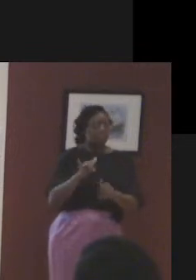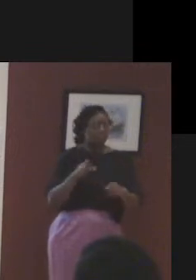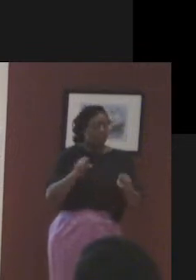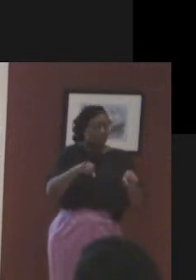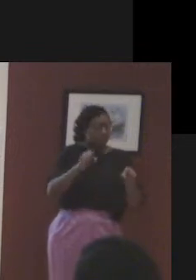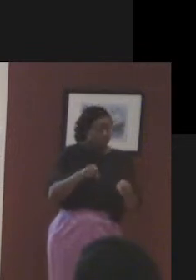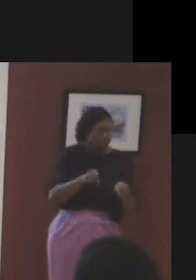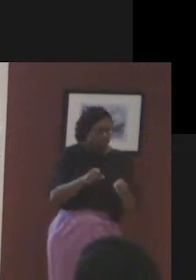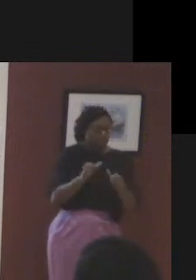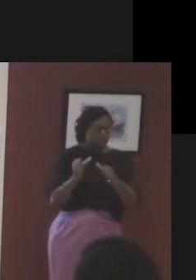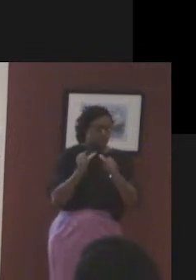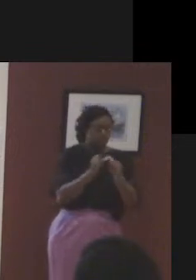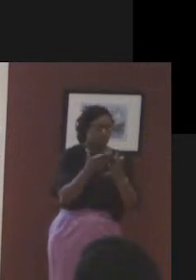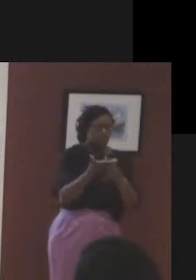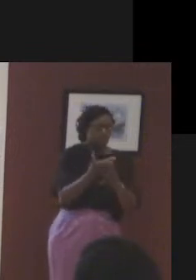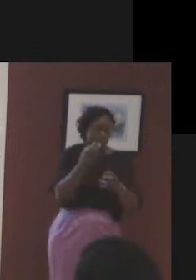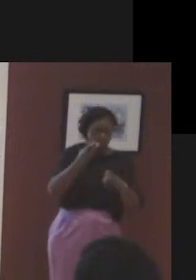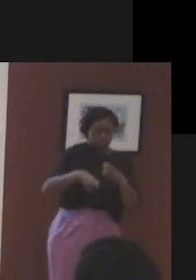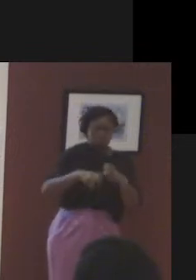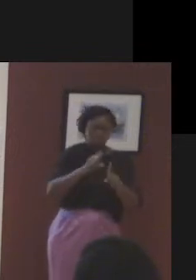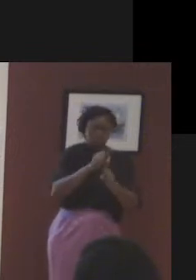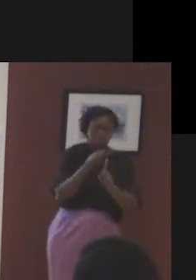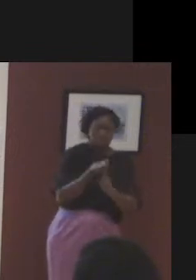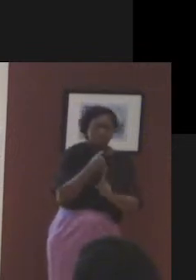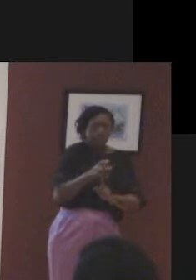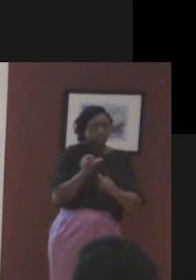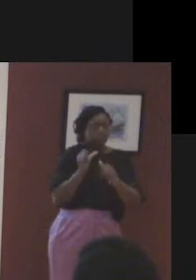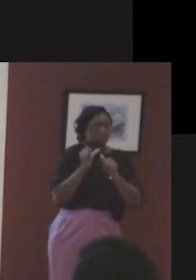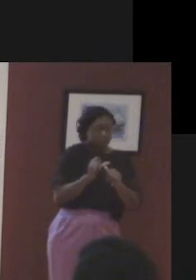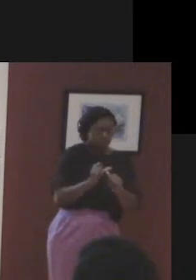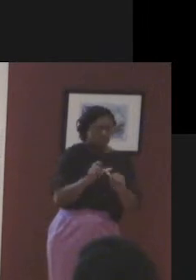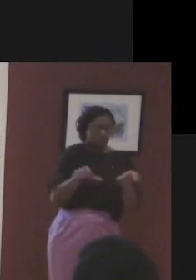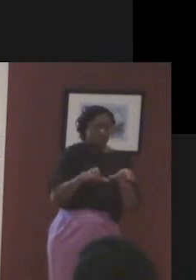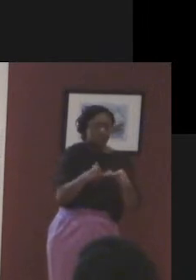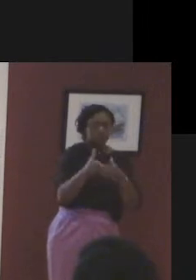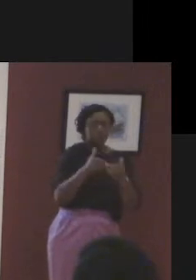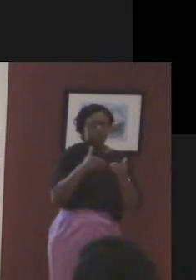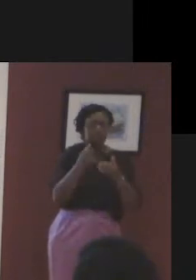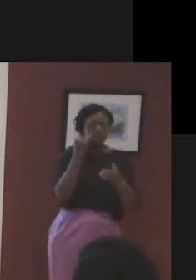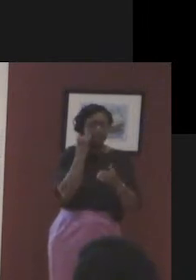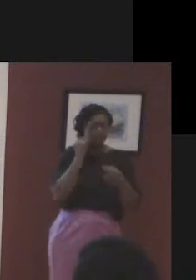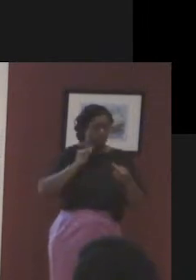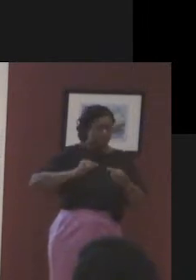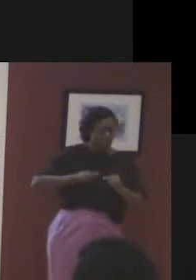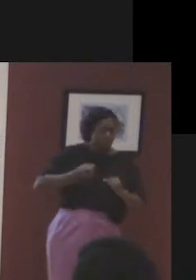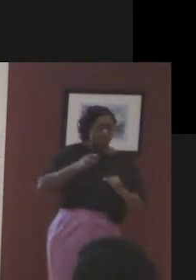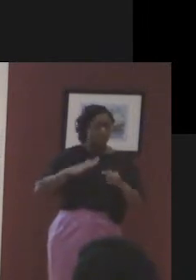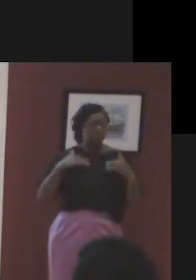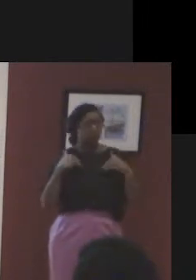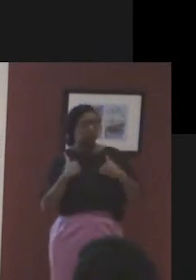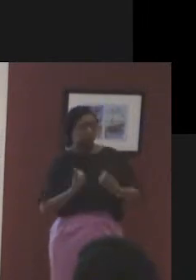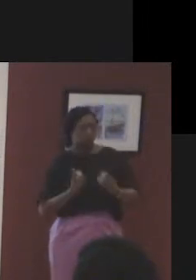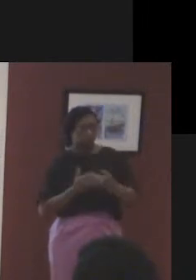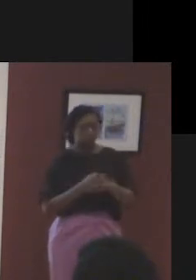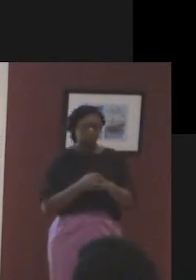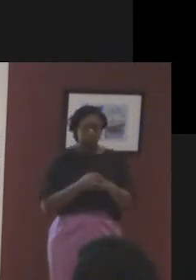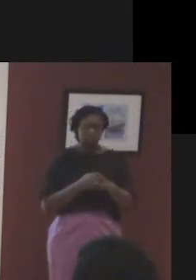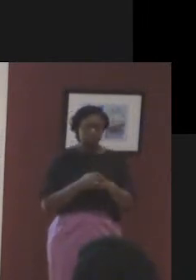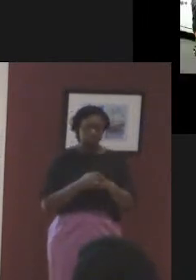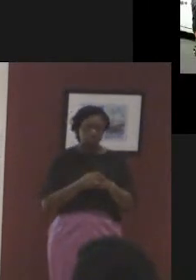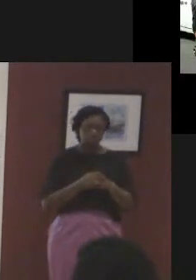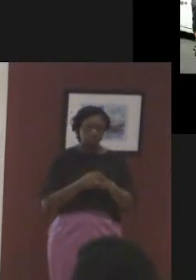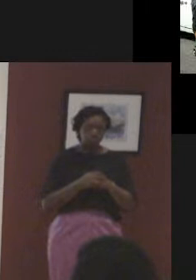difficult situation or to continue to act despite a wound or fatigue.